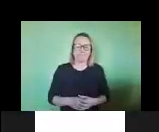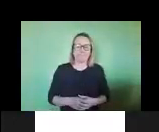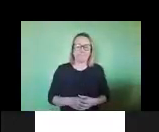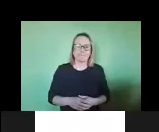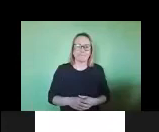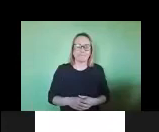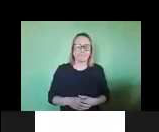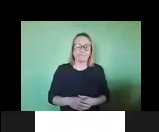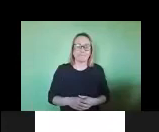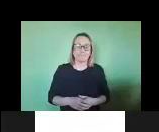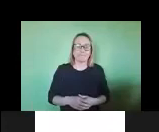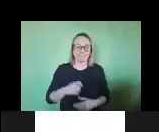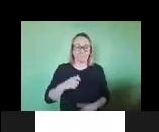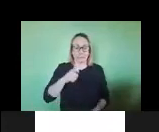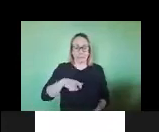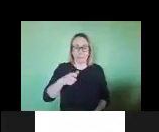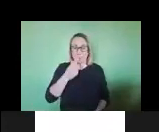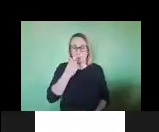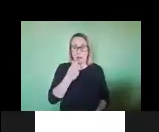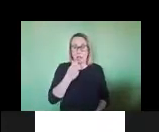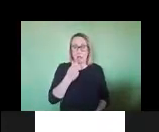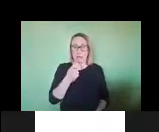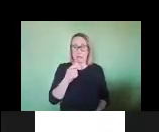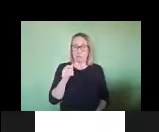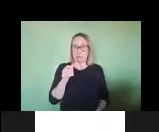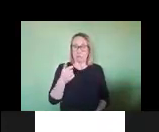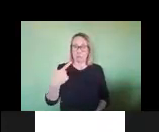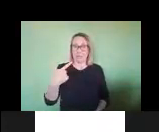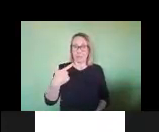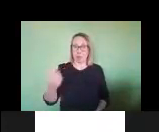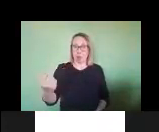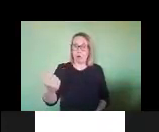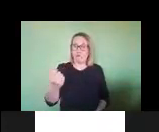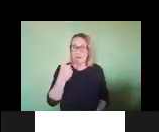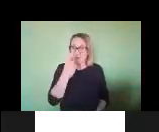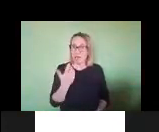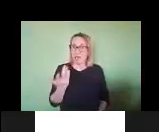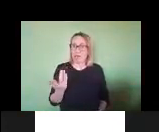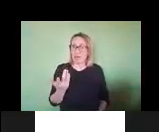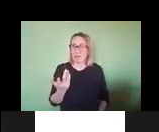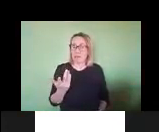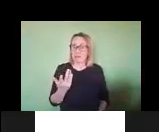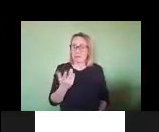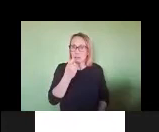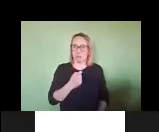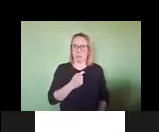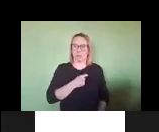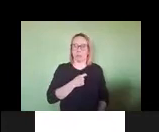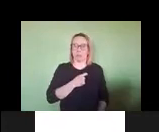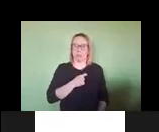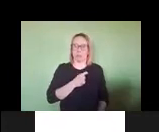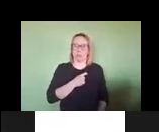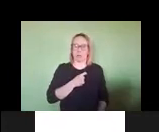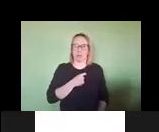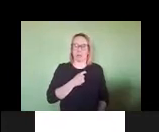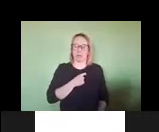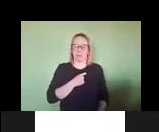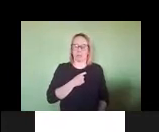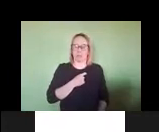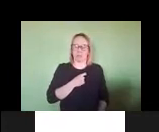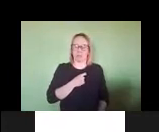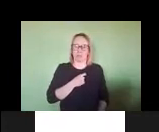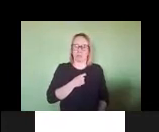fact that people could keep their cameras off. Dance can sometimes be seen as a bit of a a scary thing to get involved with.